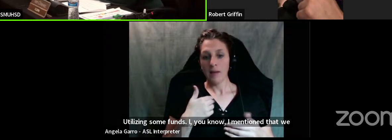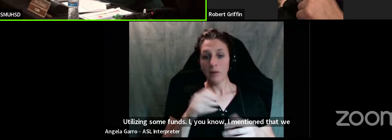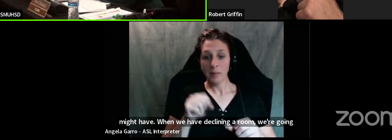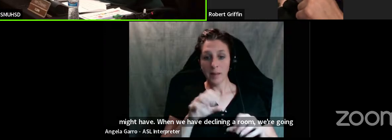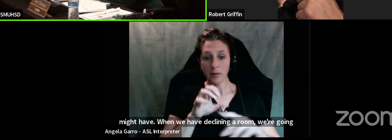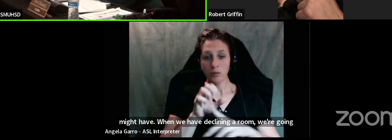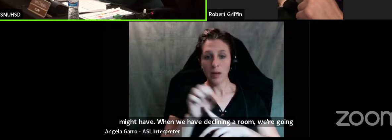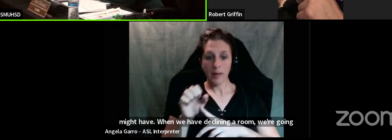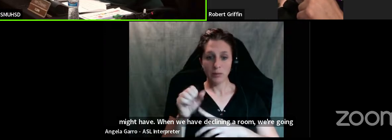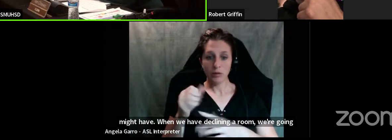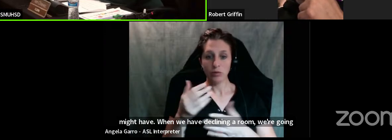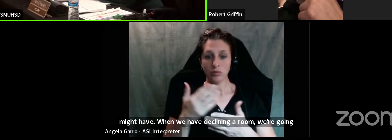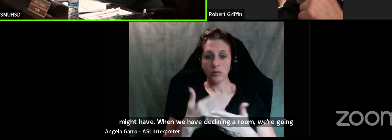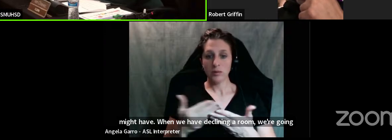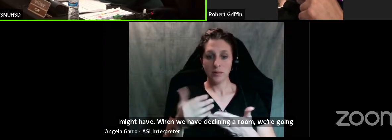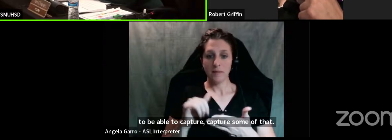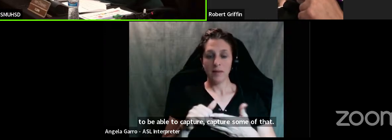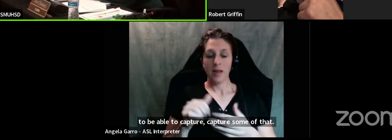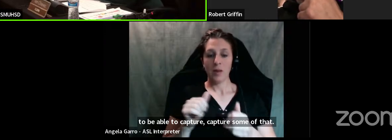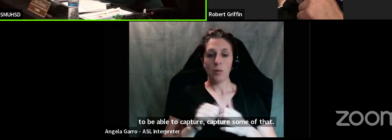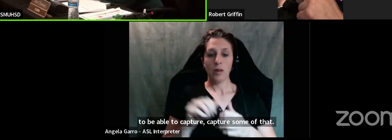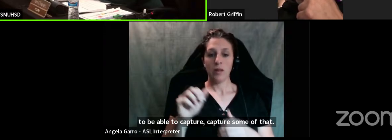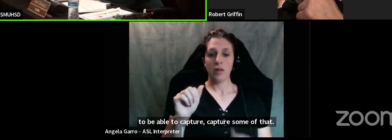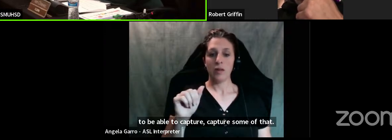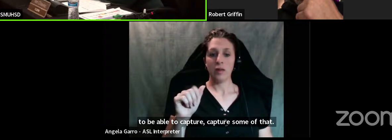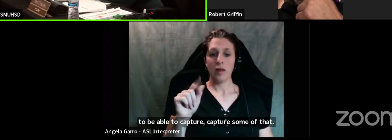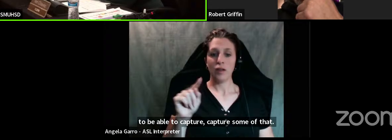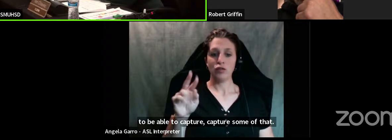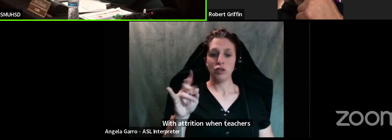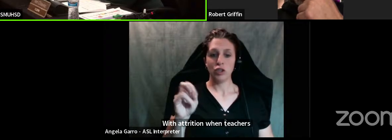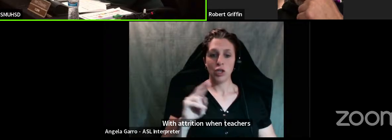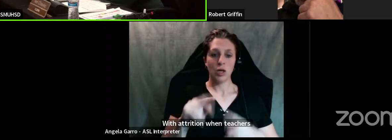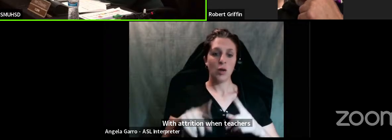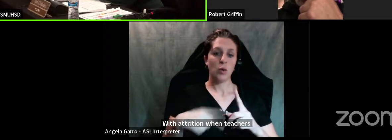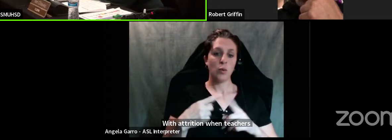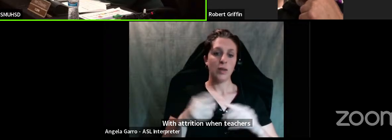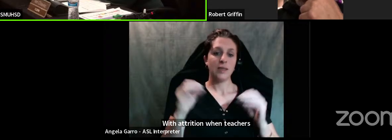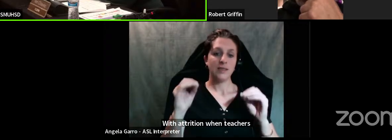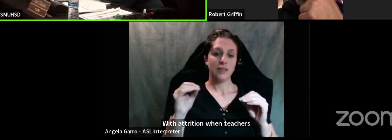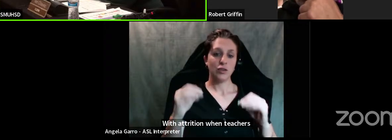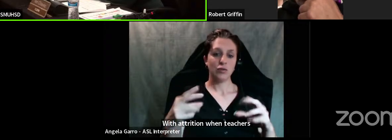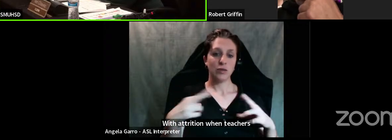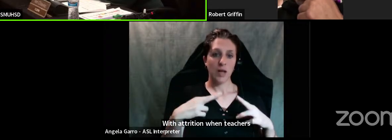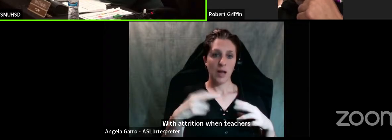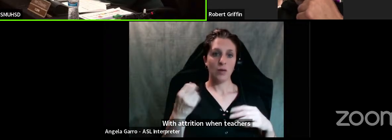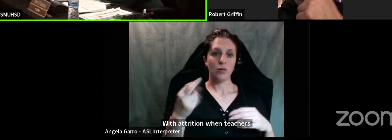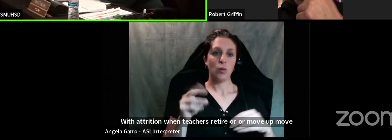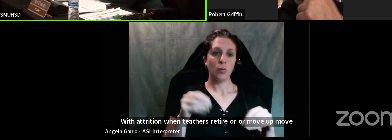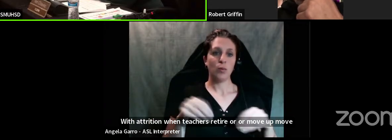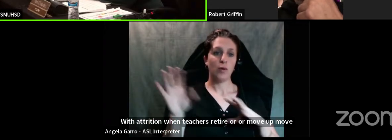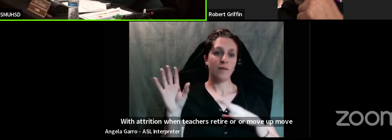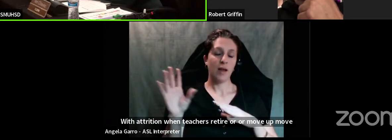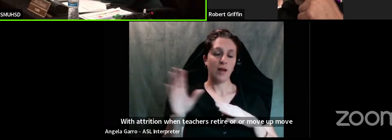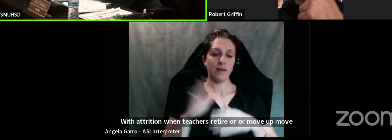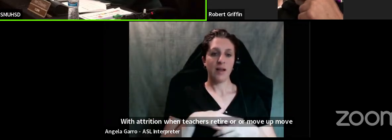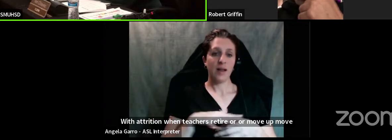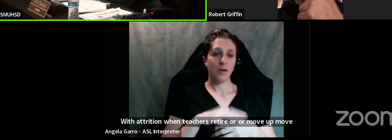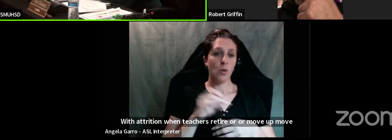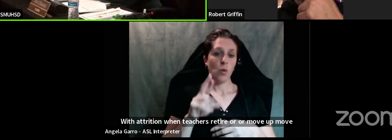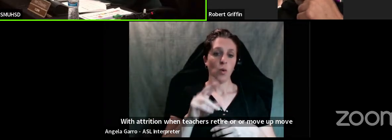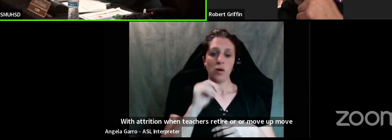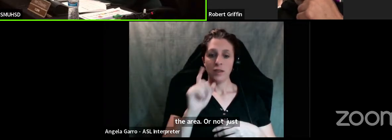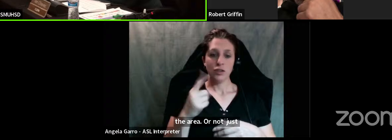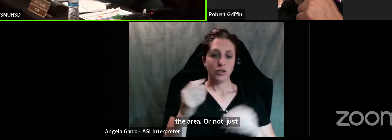that with attrition when teachers retire or move out of the area, or not just teachers